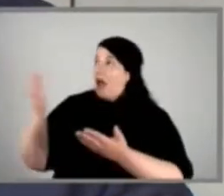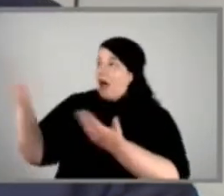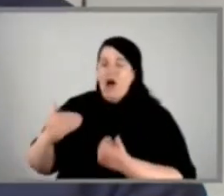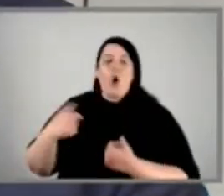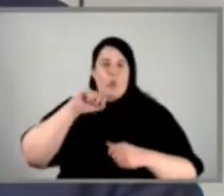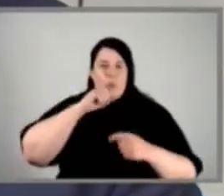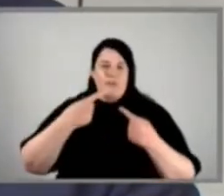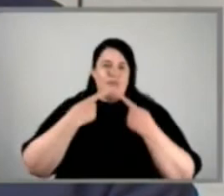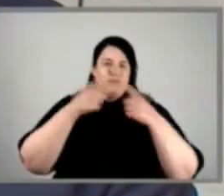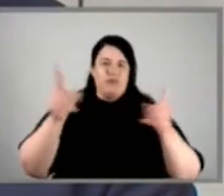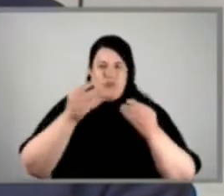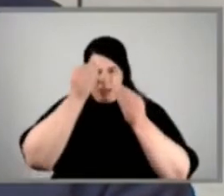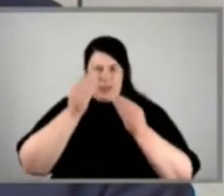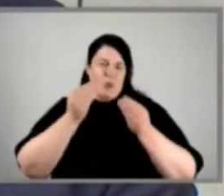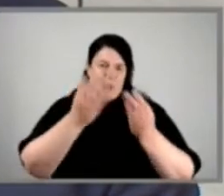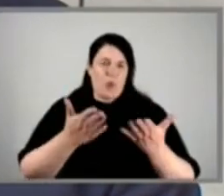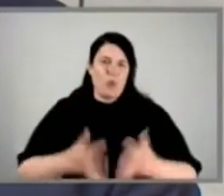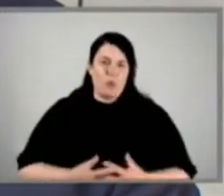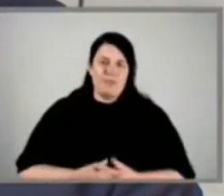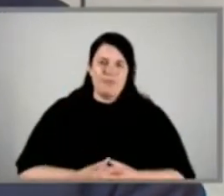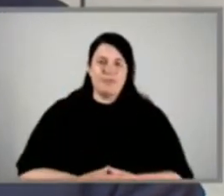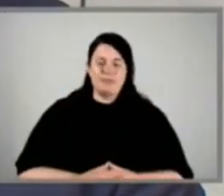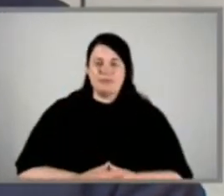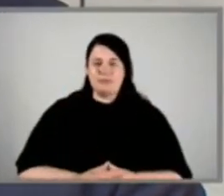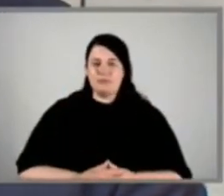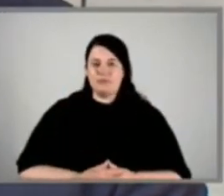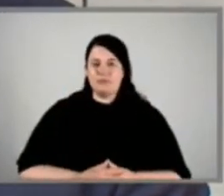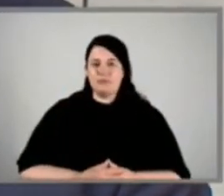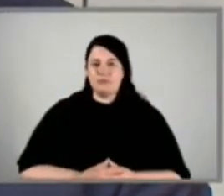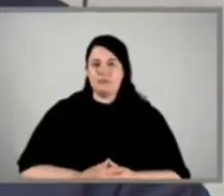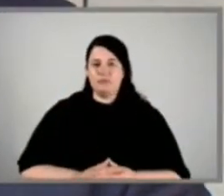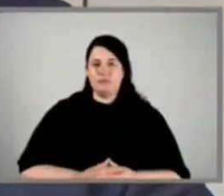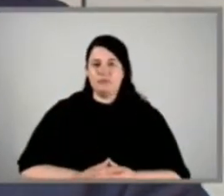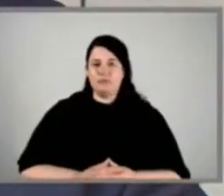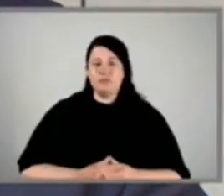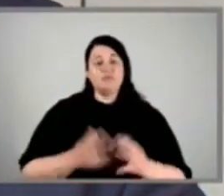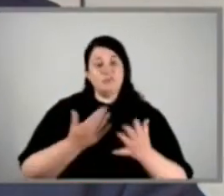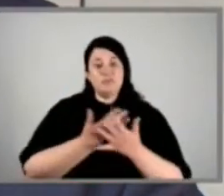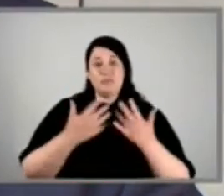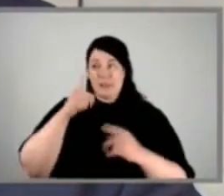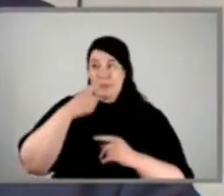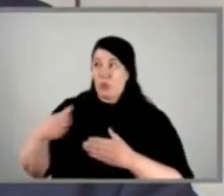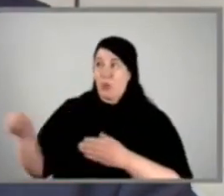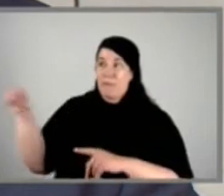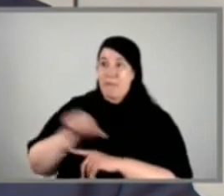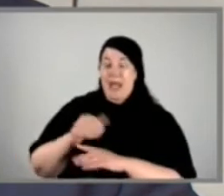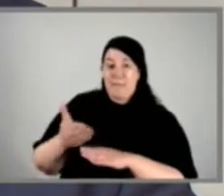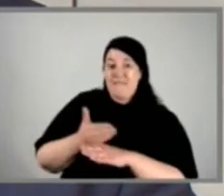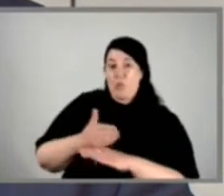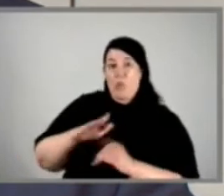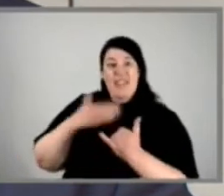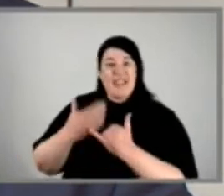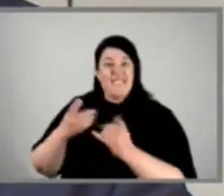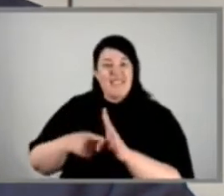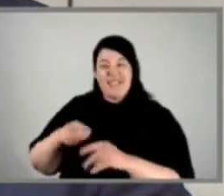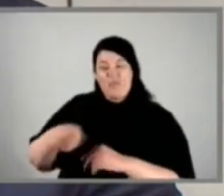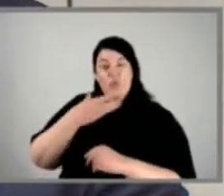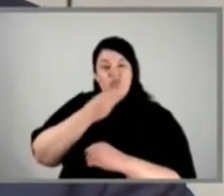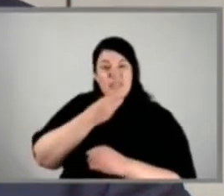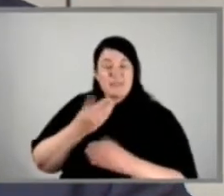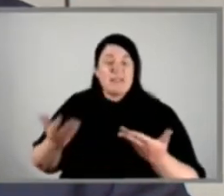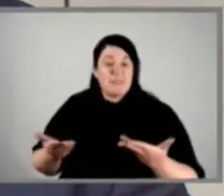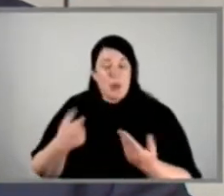may change in terms of those seeking to come back. It's understandable that many are looking to get back before the end of the year, around Christmas and so on. But we'll keep a close eye on